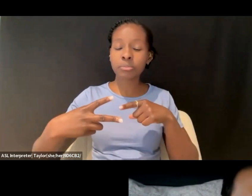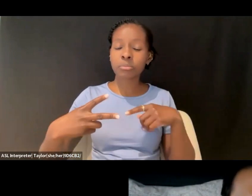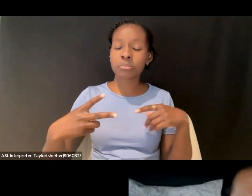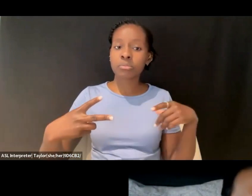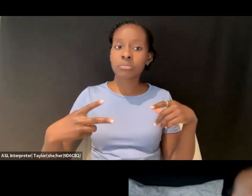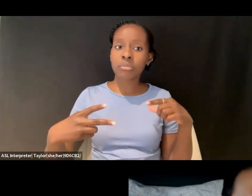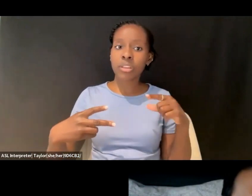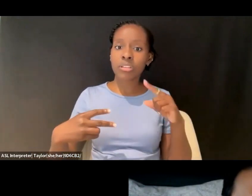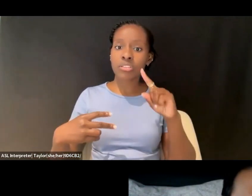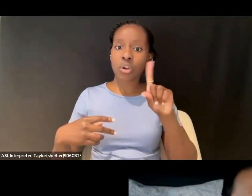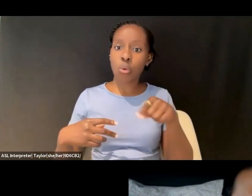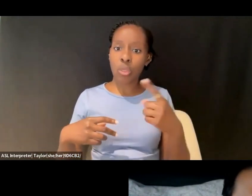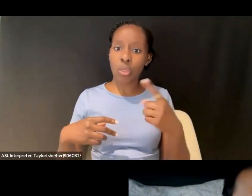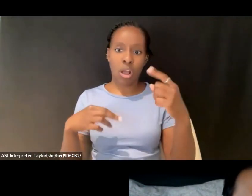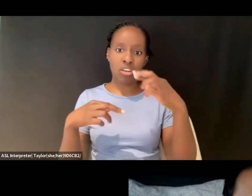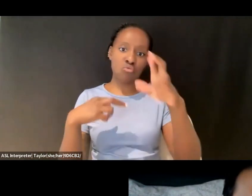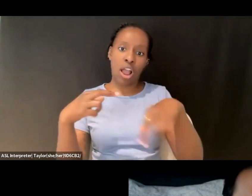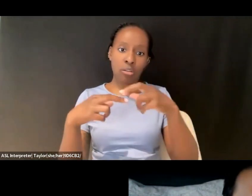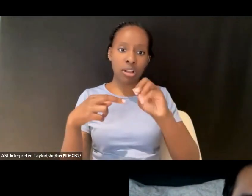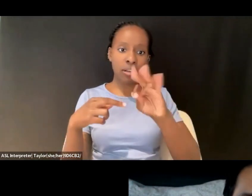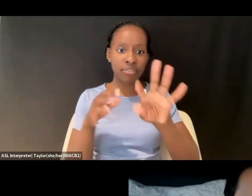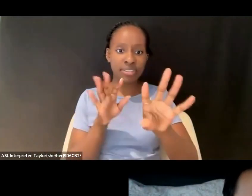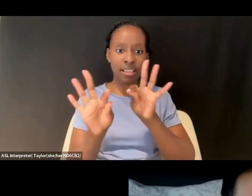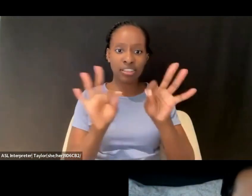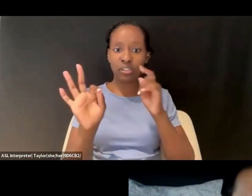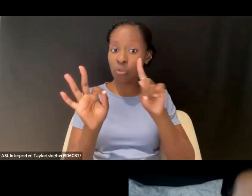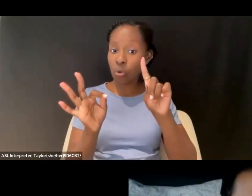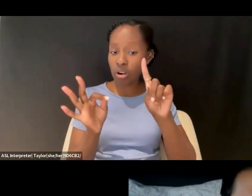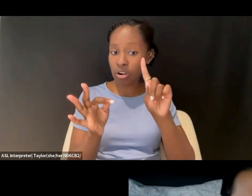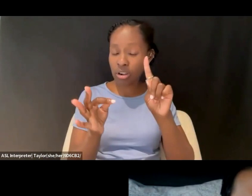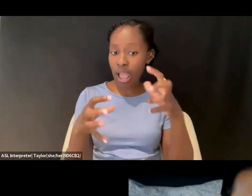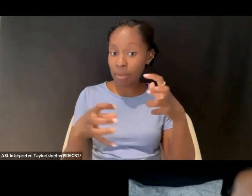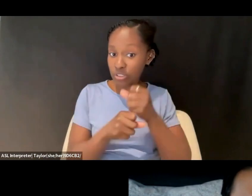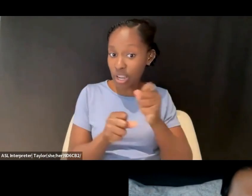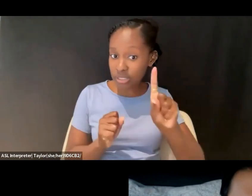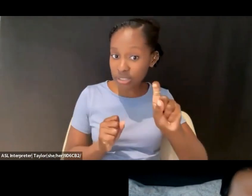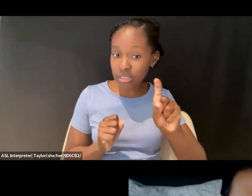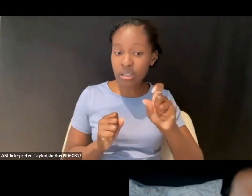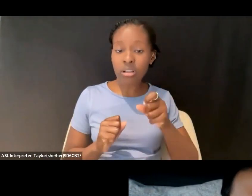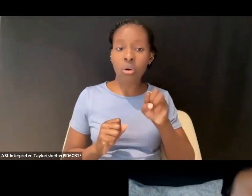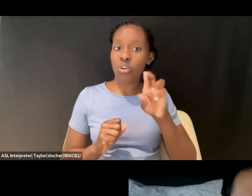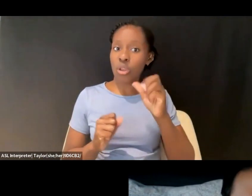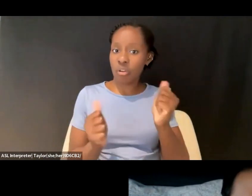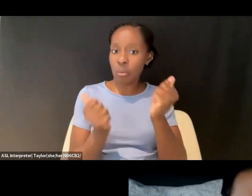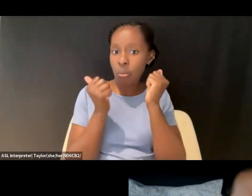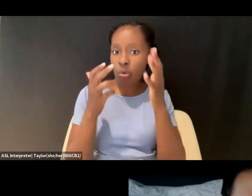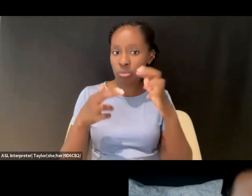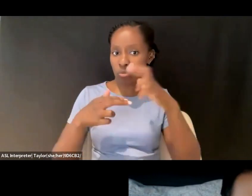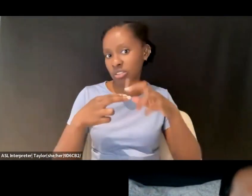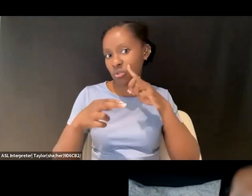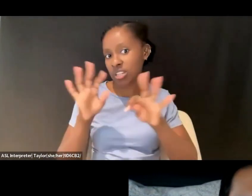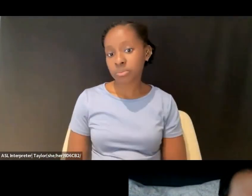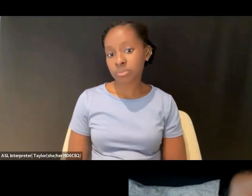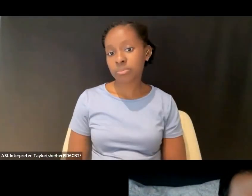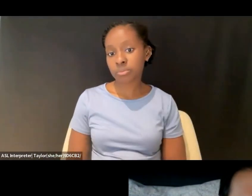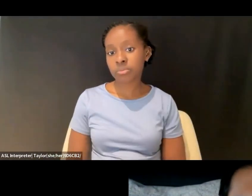only one round of selection for abstracts, or do you do multiple rounds